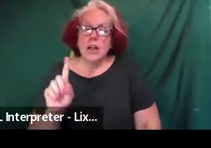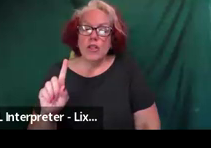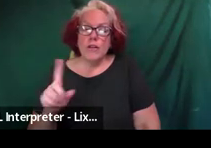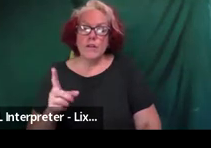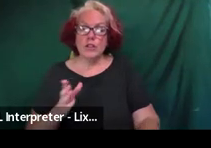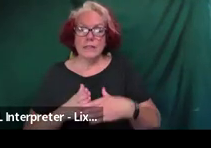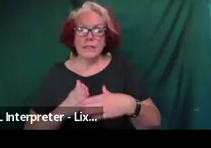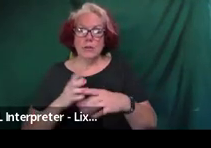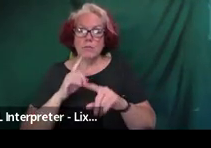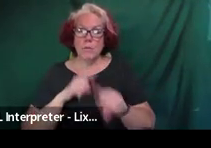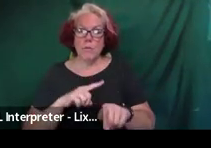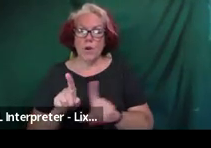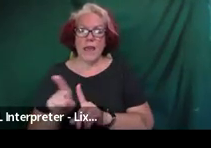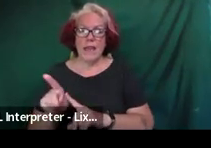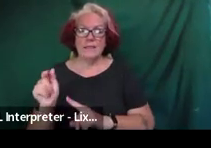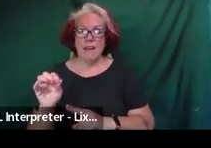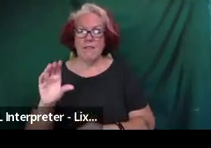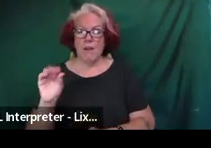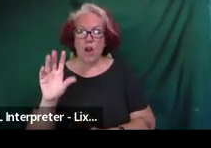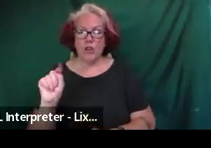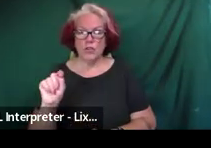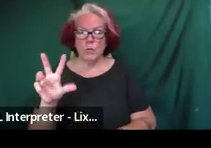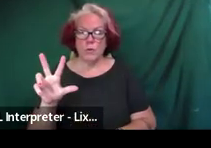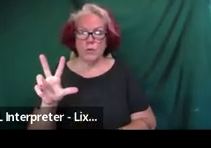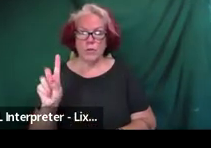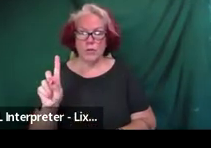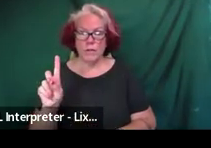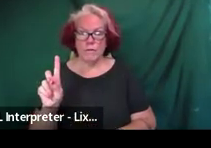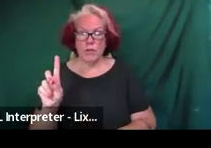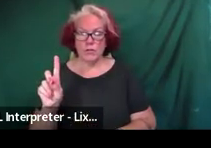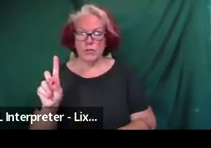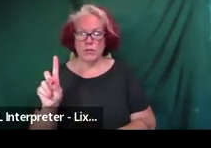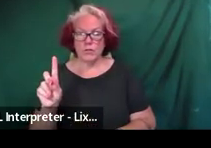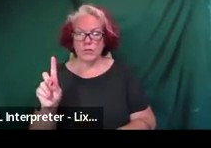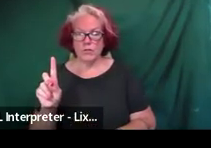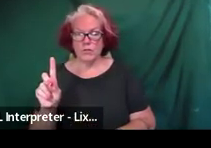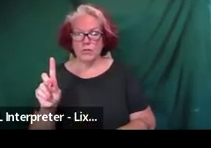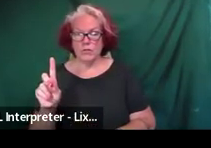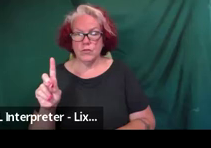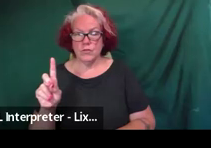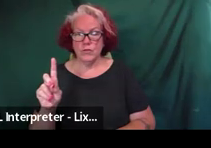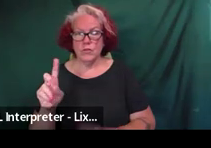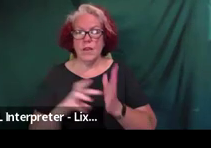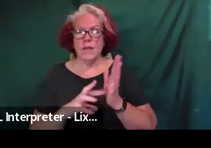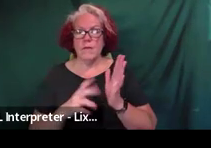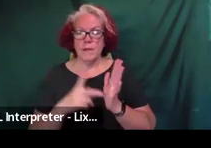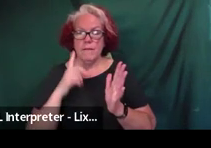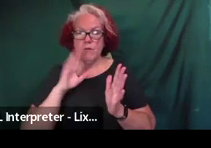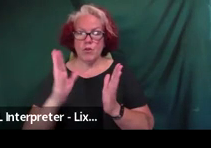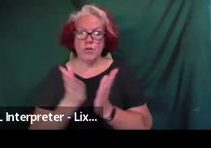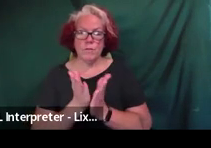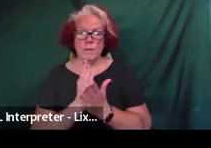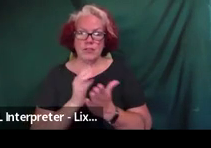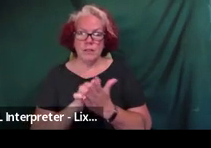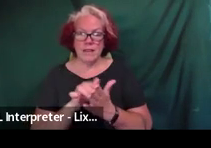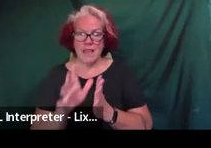interim report is as of October 31st. So that's going to be for your budget as of that point in